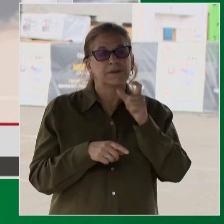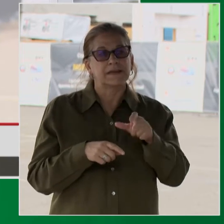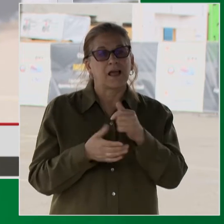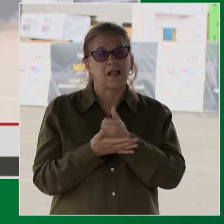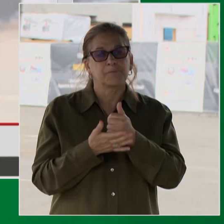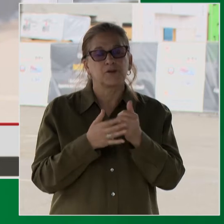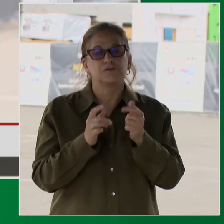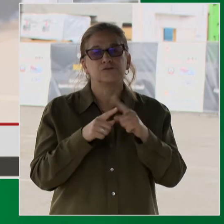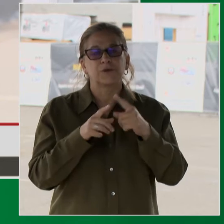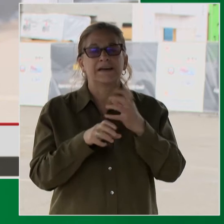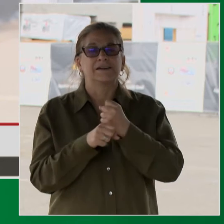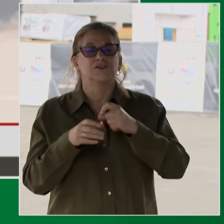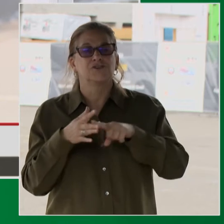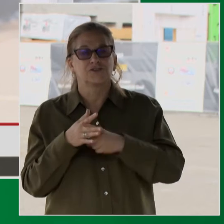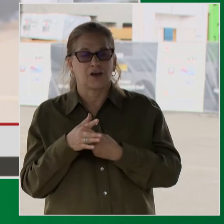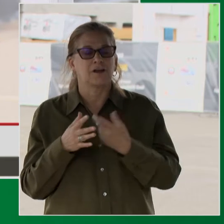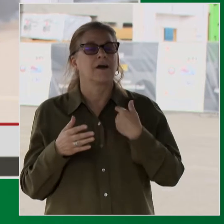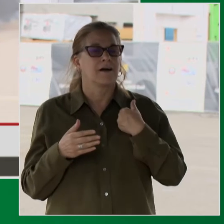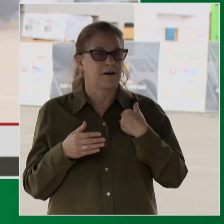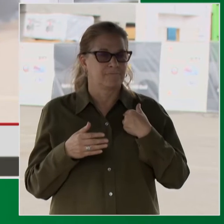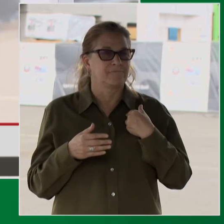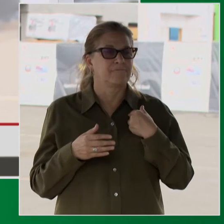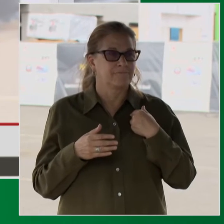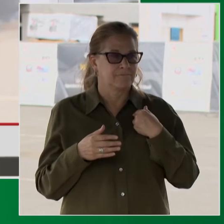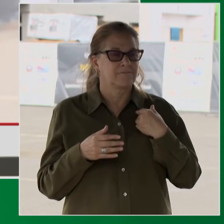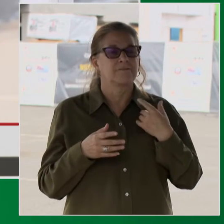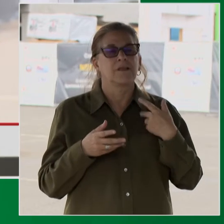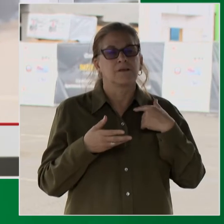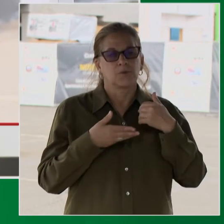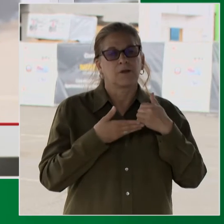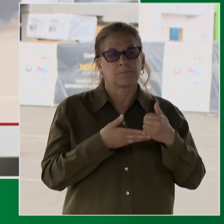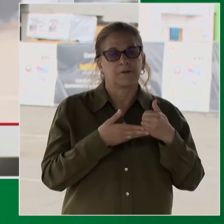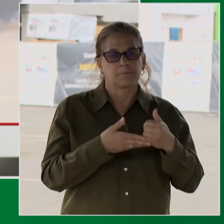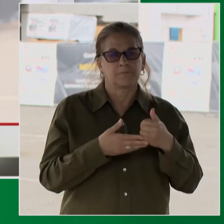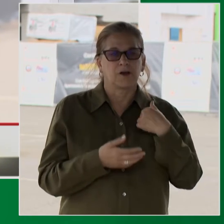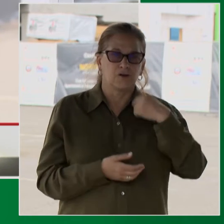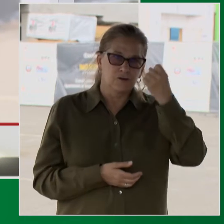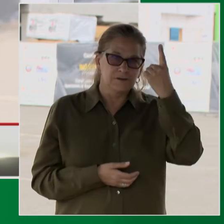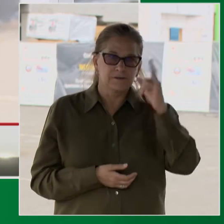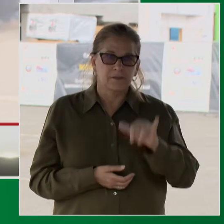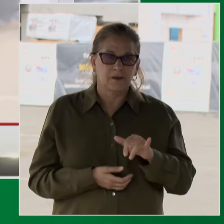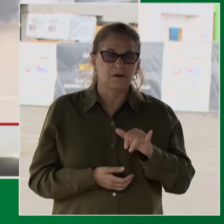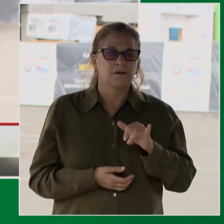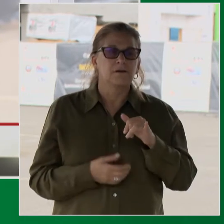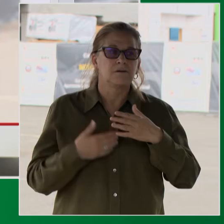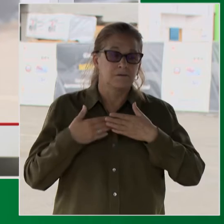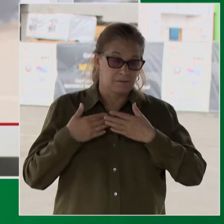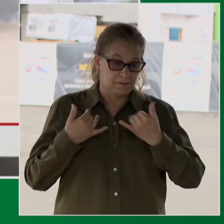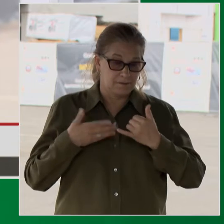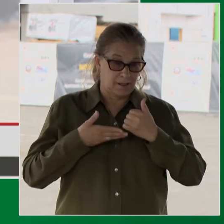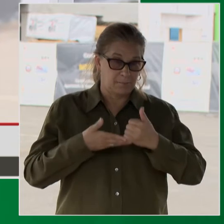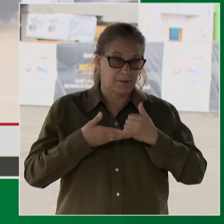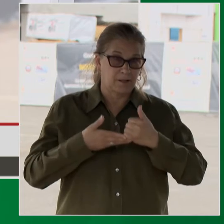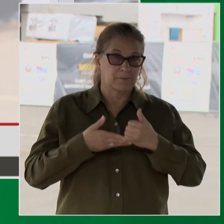businesses represented east of the river, and Mayor Bowser has done this several years in a row, and it has been a tremendously